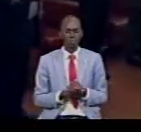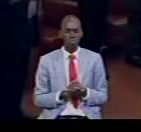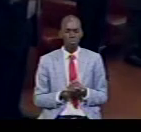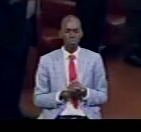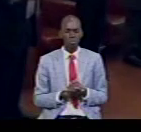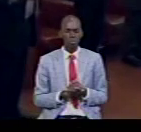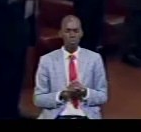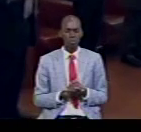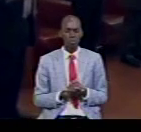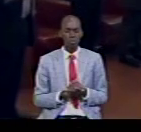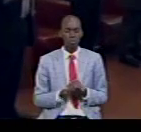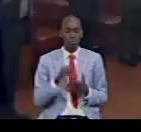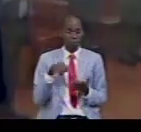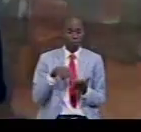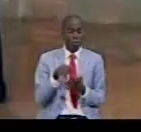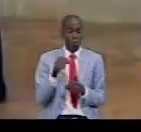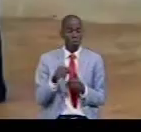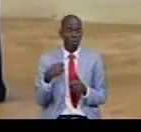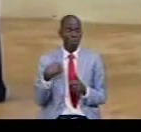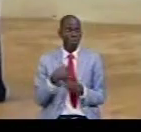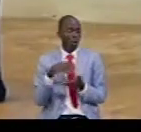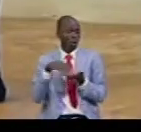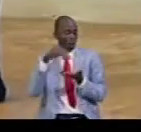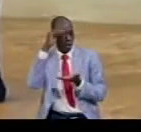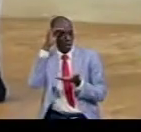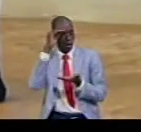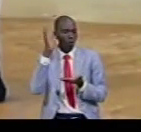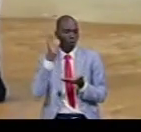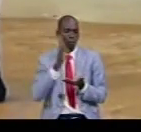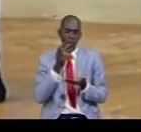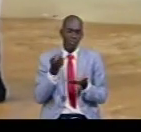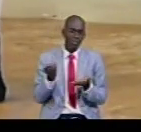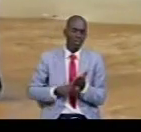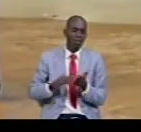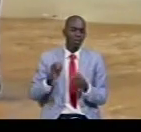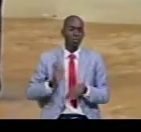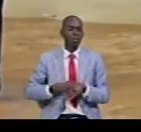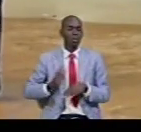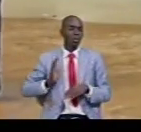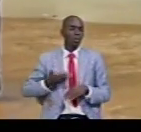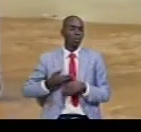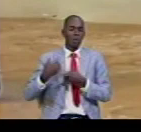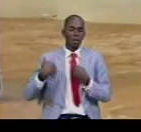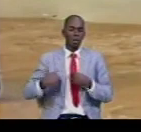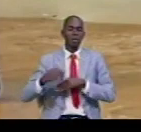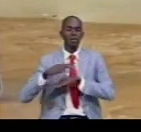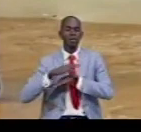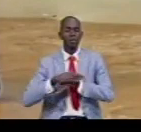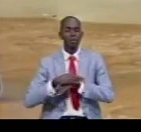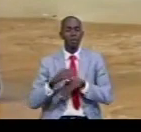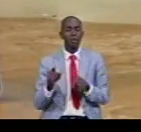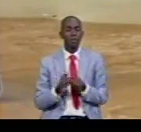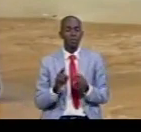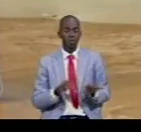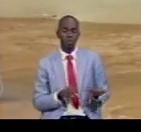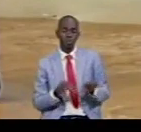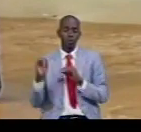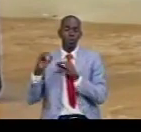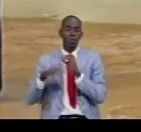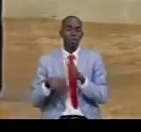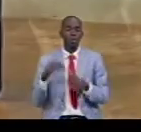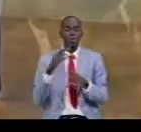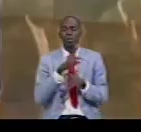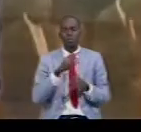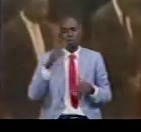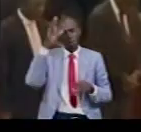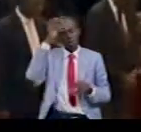This word we have received will be written on the tables of our hearts. As we step out of this auditorium, no demon will steal the word